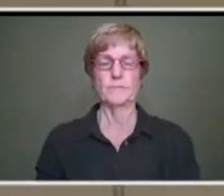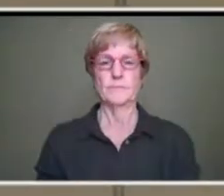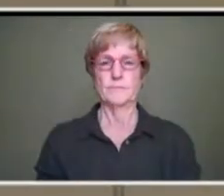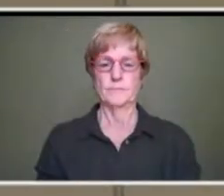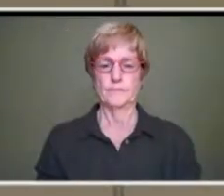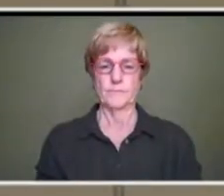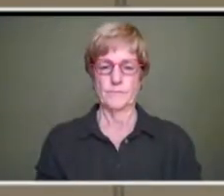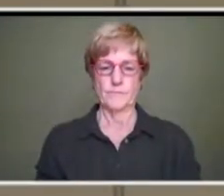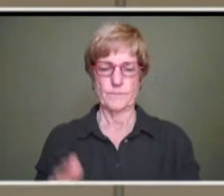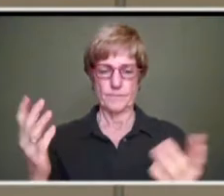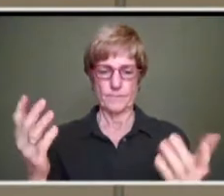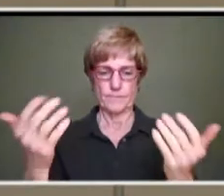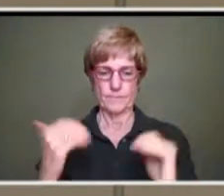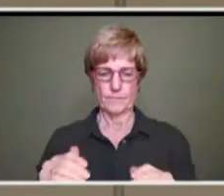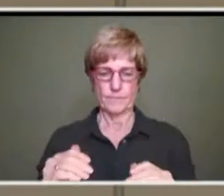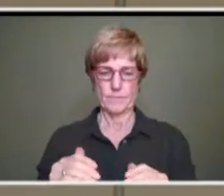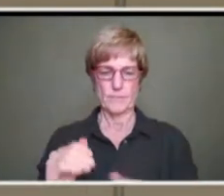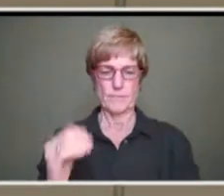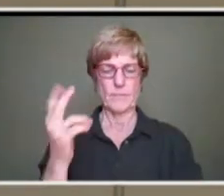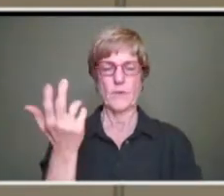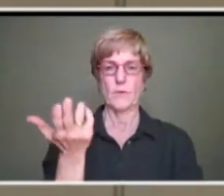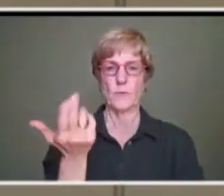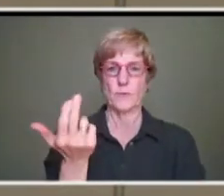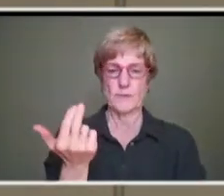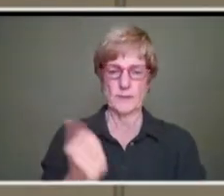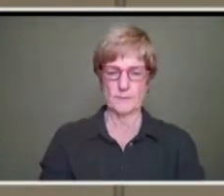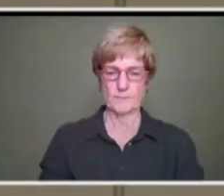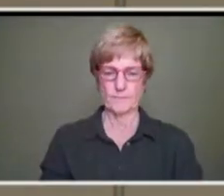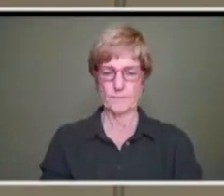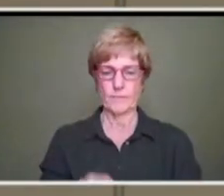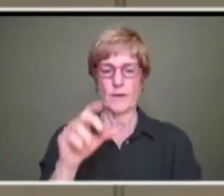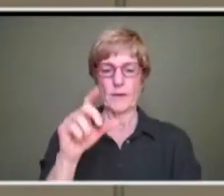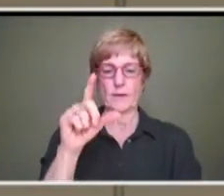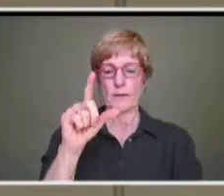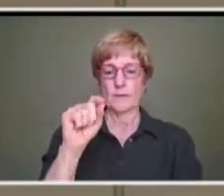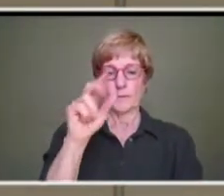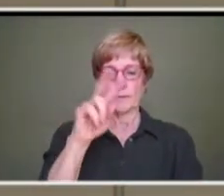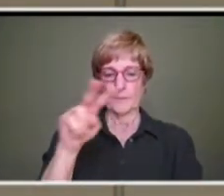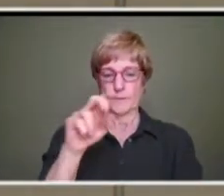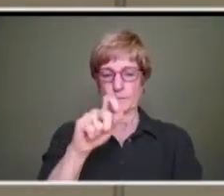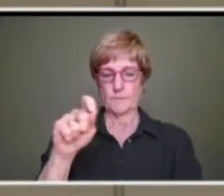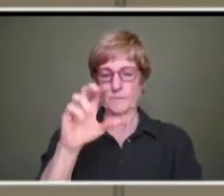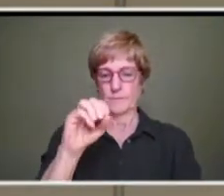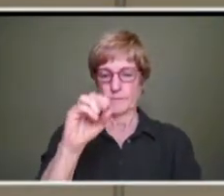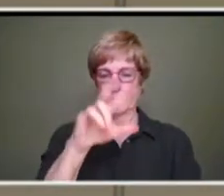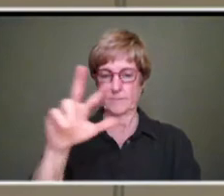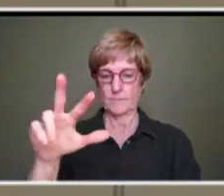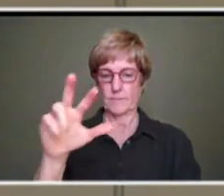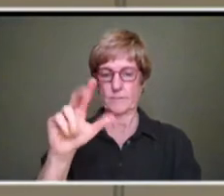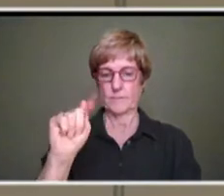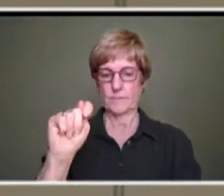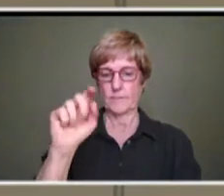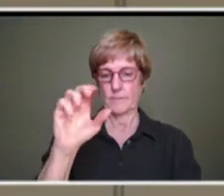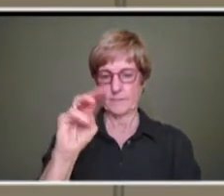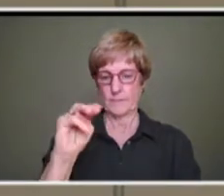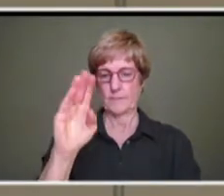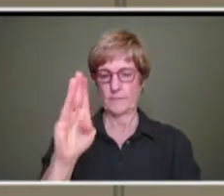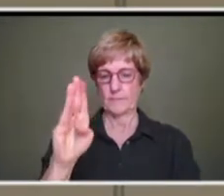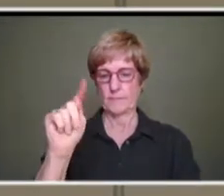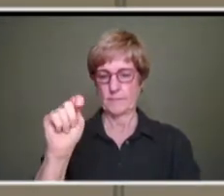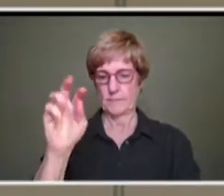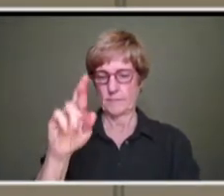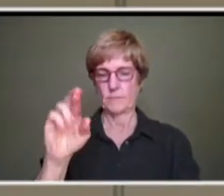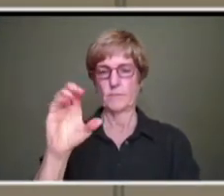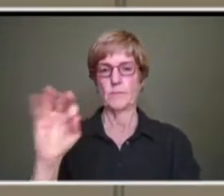moving item number 13 reasoning petition 2022-033 by TM BTR of the